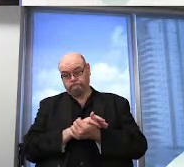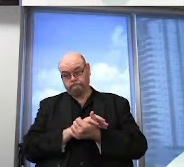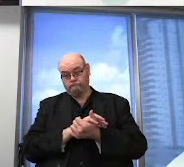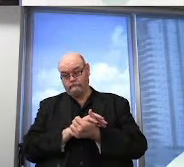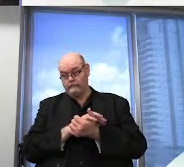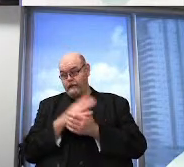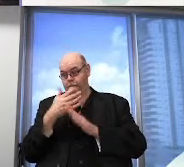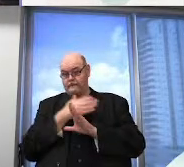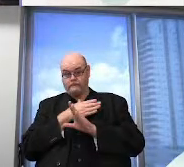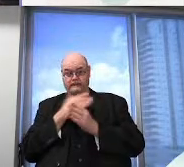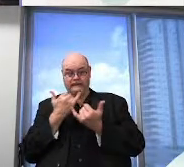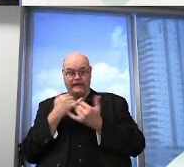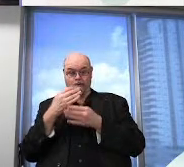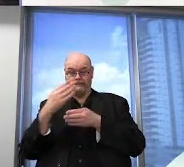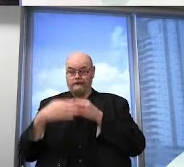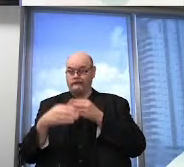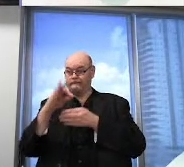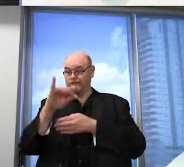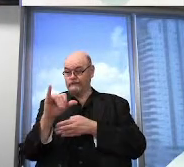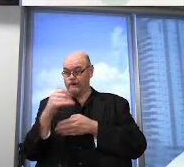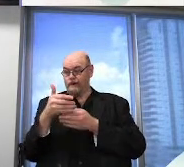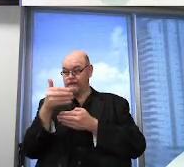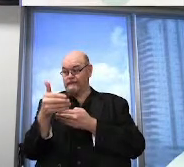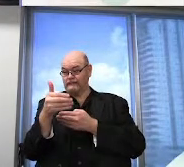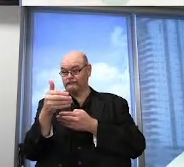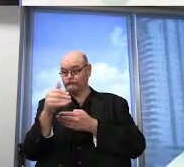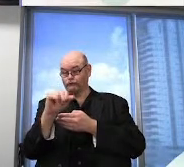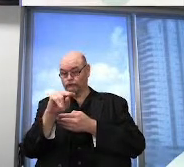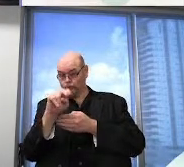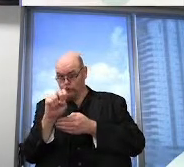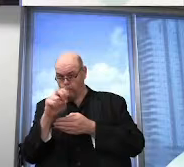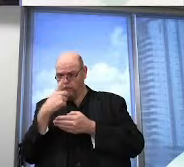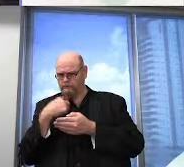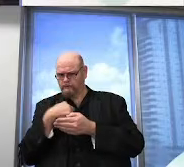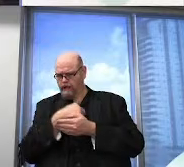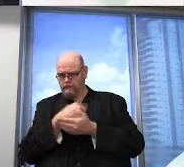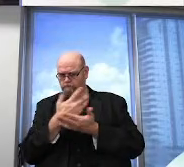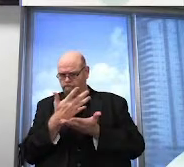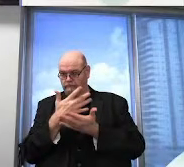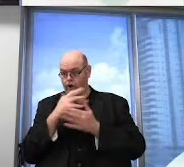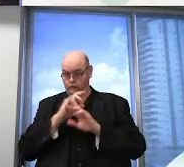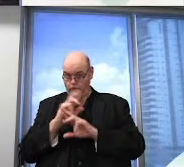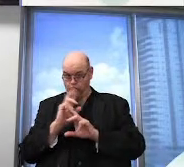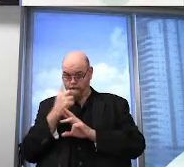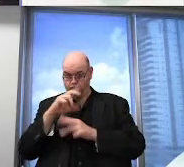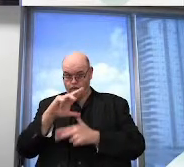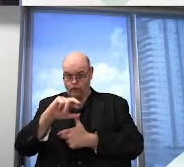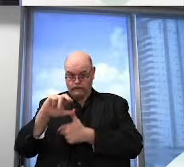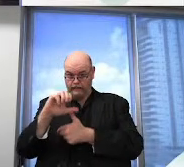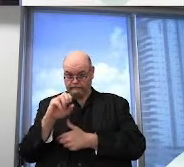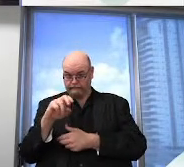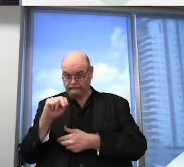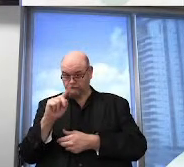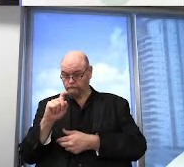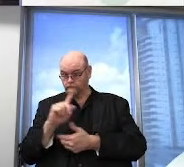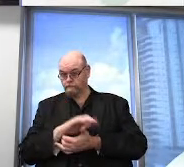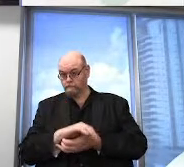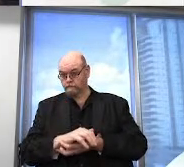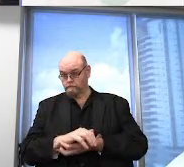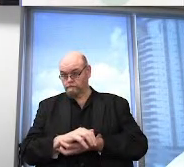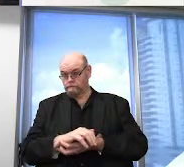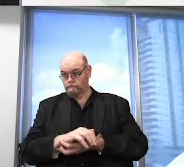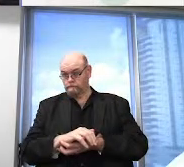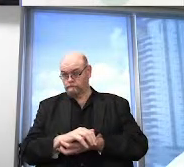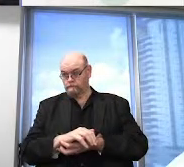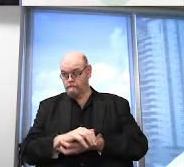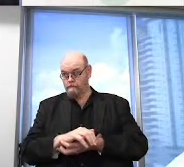between now and the end of the fiscal year and the end of next June, what can you tell us? How ready are we for hurricane season? How